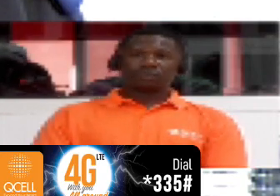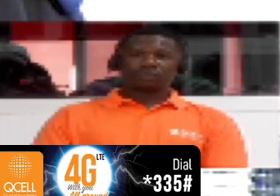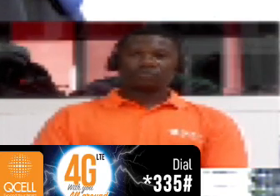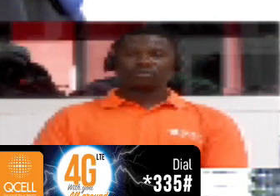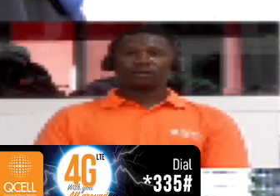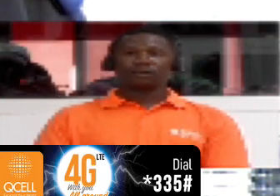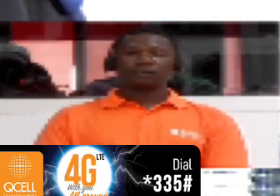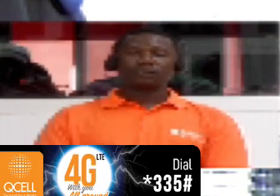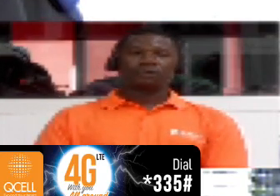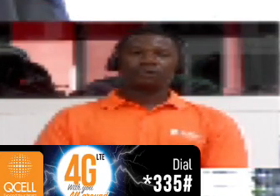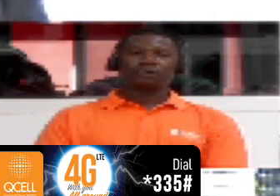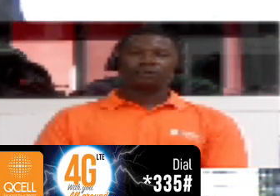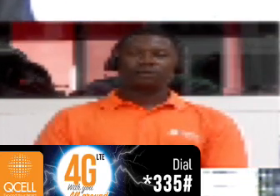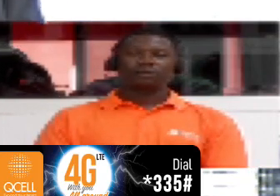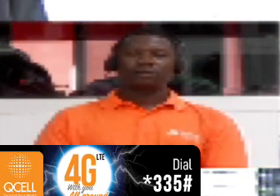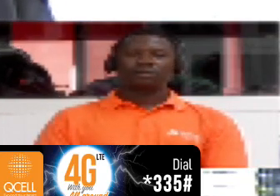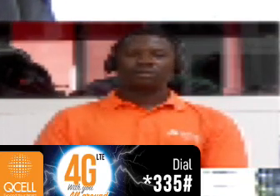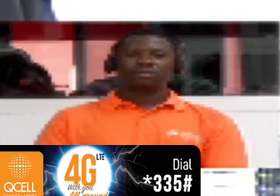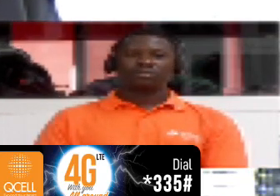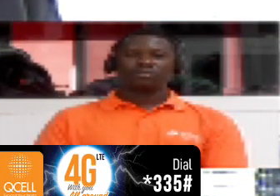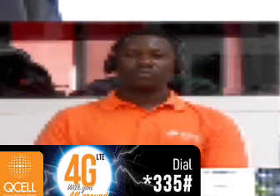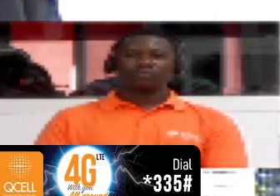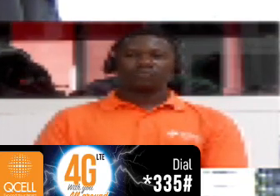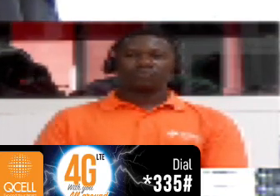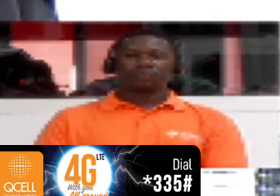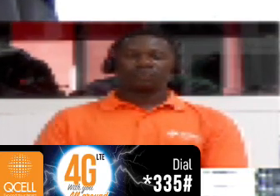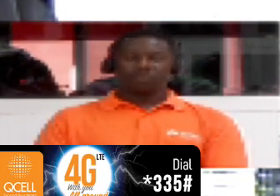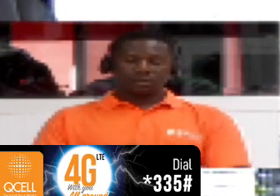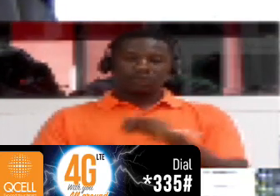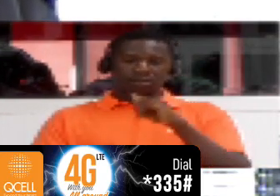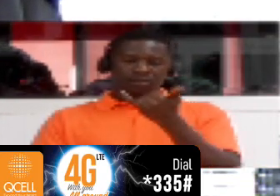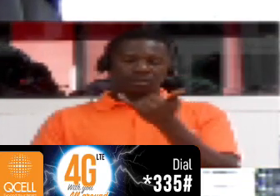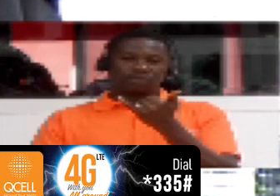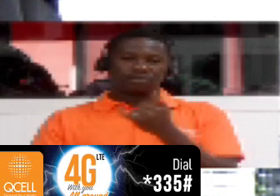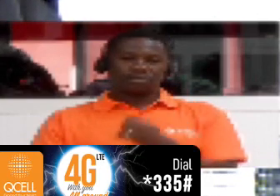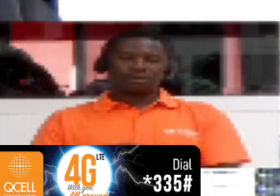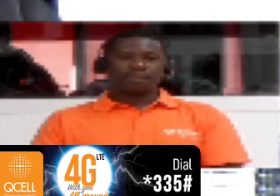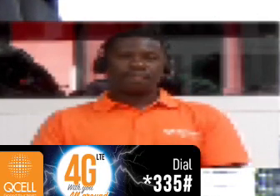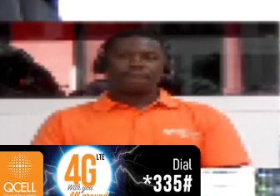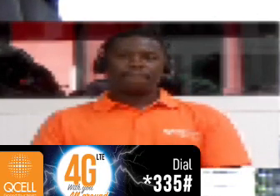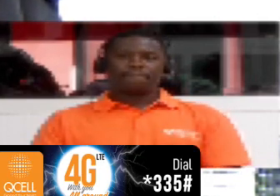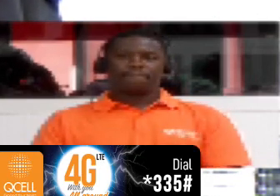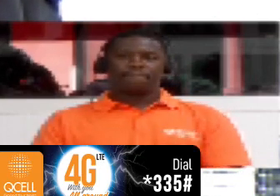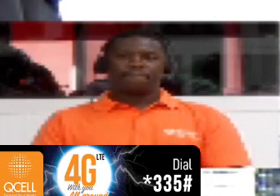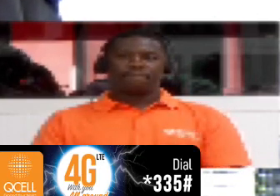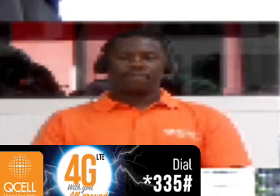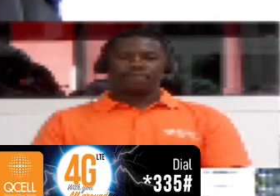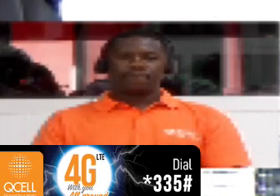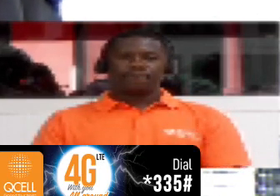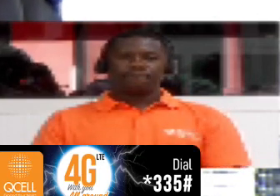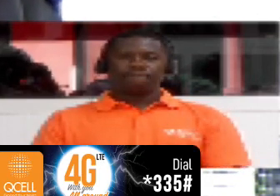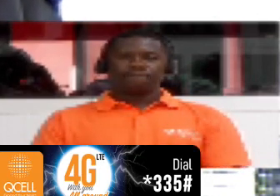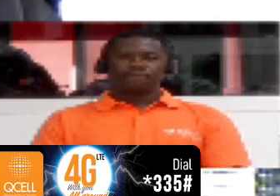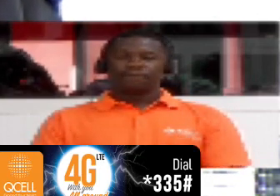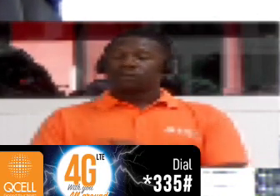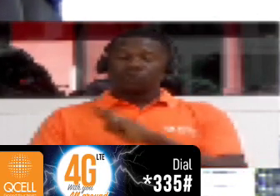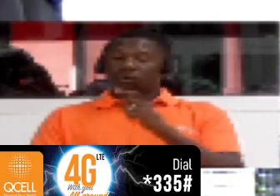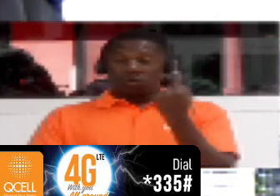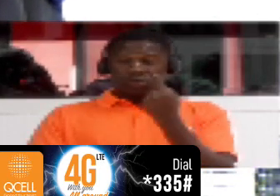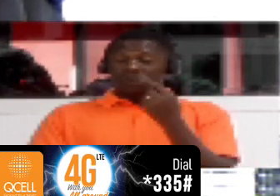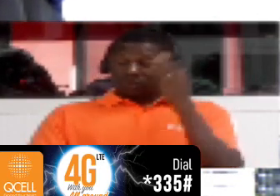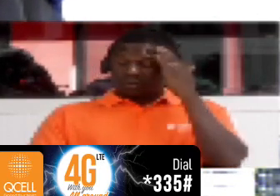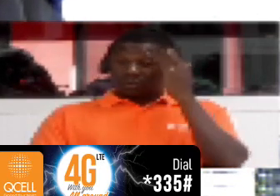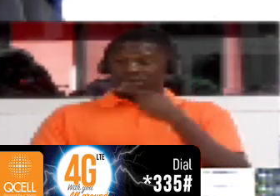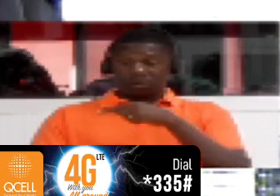meni junglers. Ha? Yes. And not only did you know that these were the junglers, but